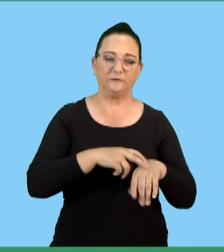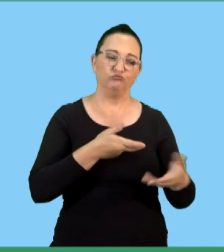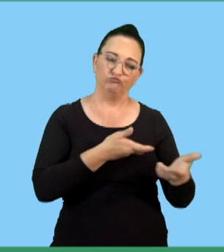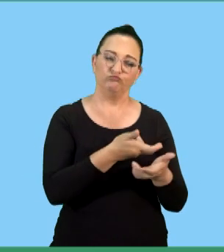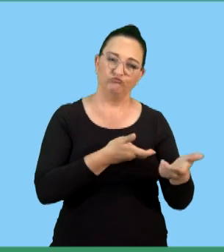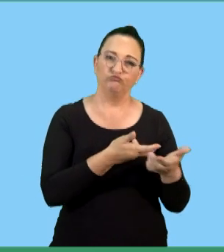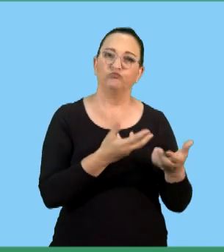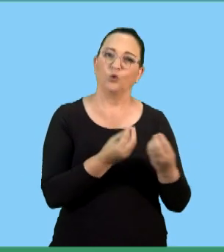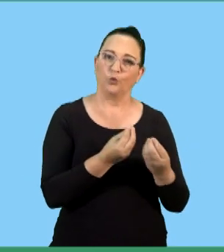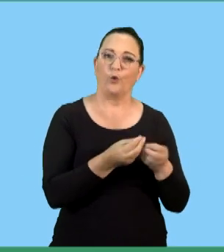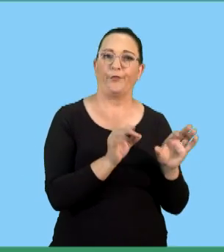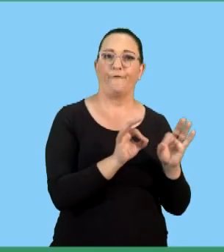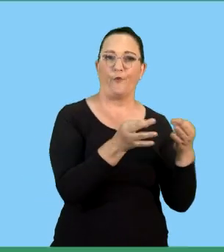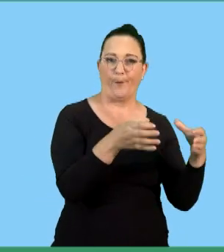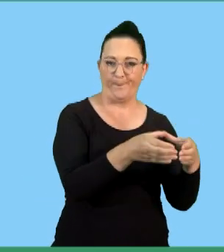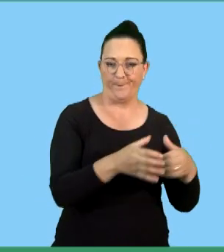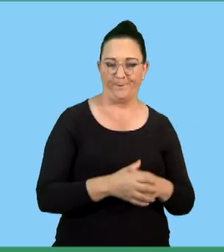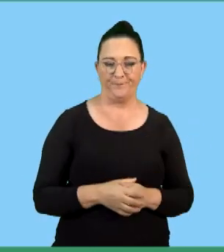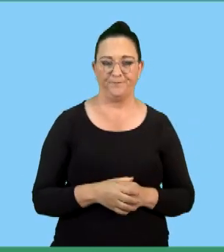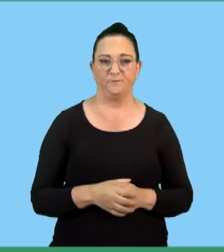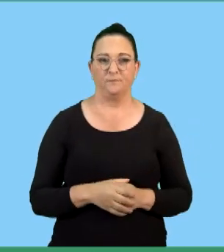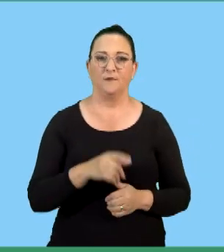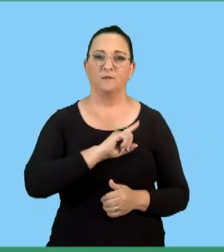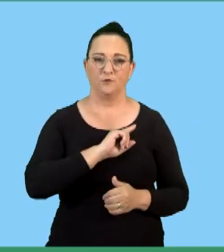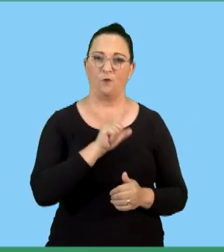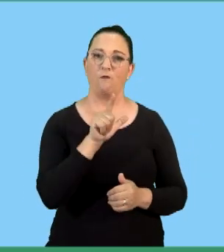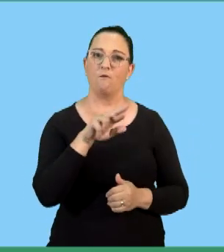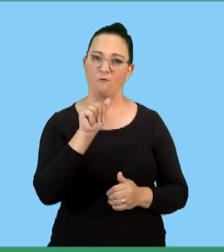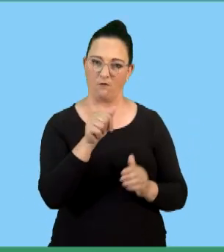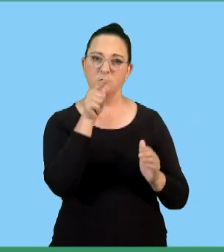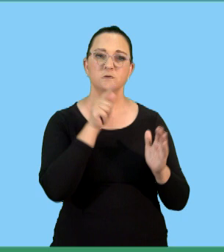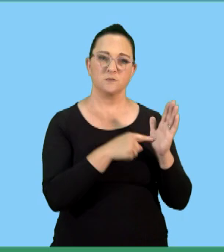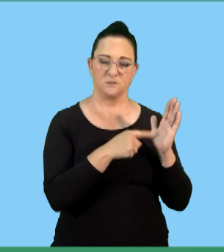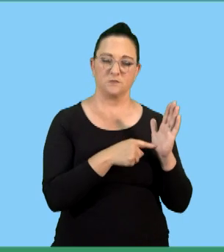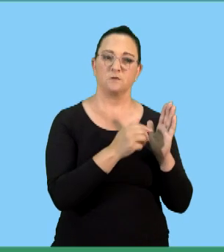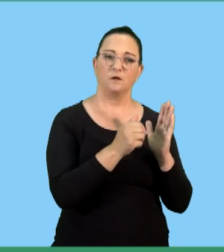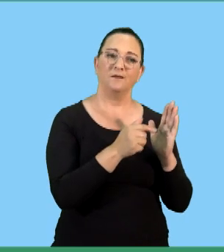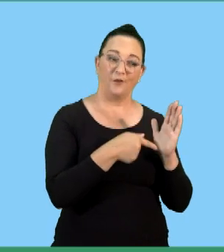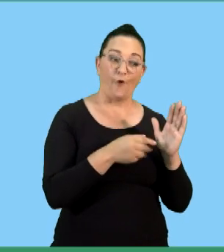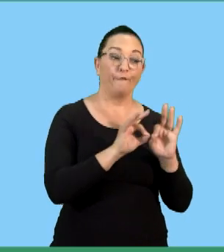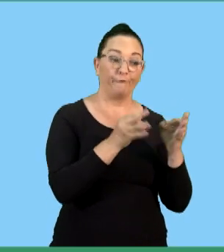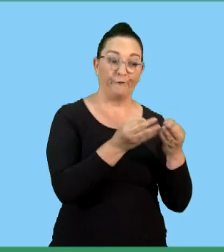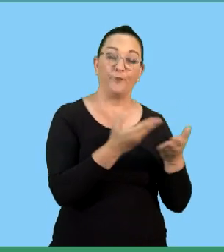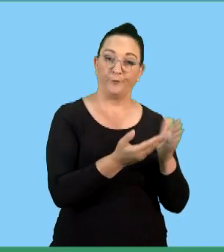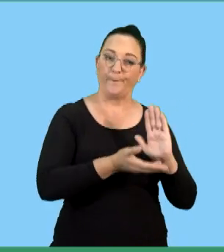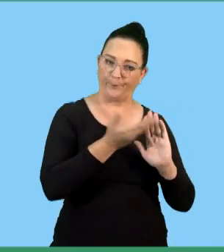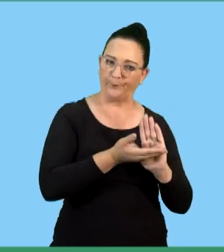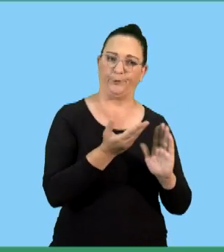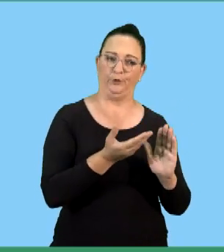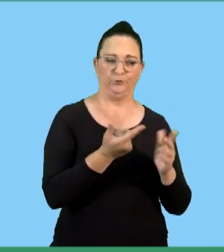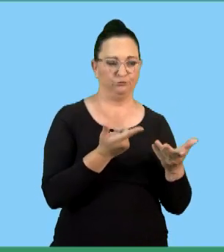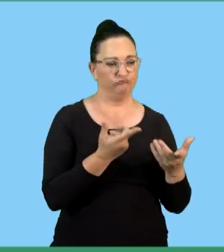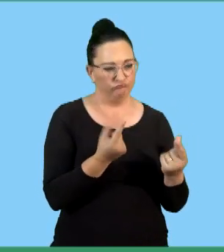without consulting. So I need to consult. So now with the Labor Relations Act, it says it promotes these workplace forums to